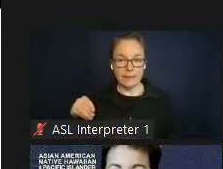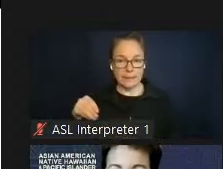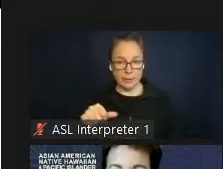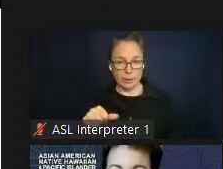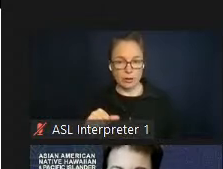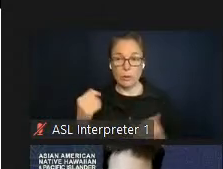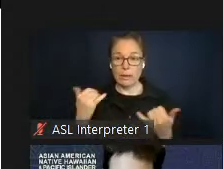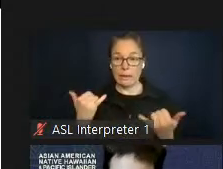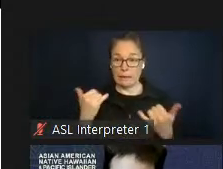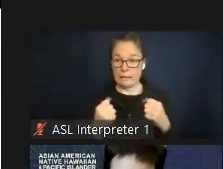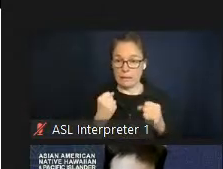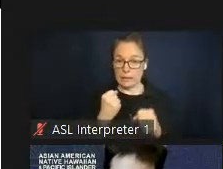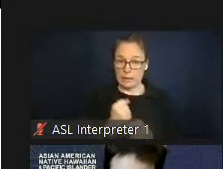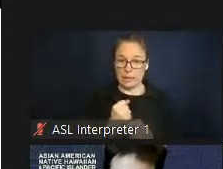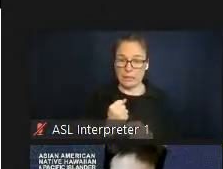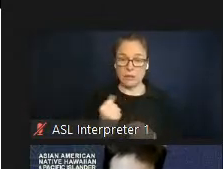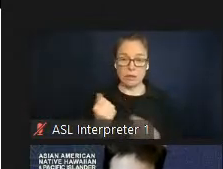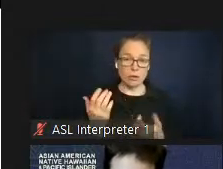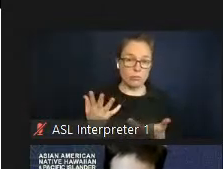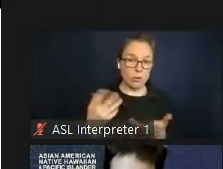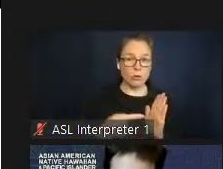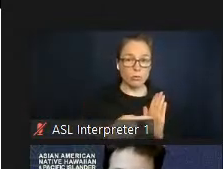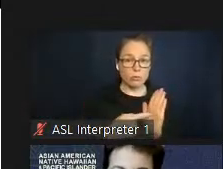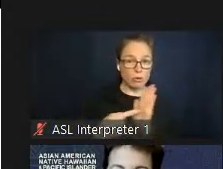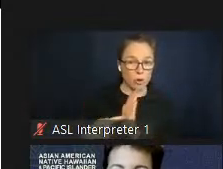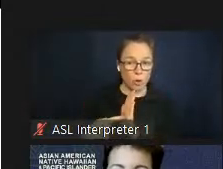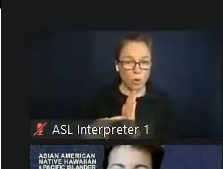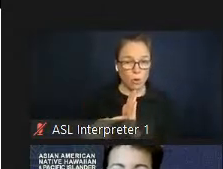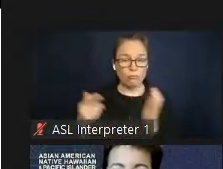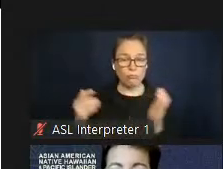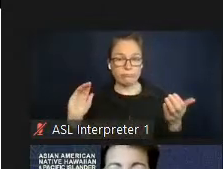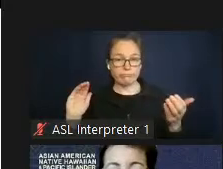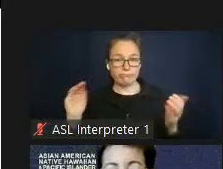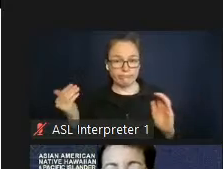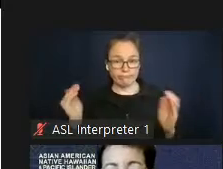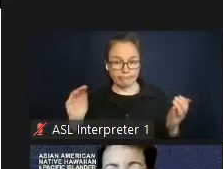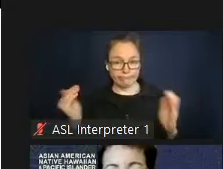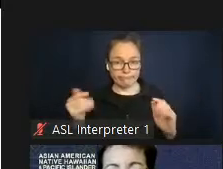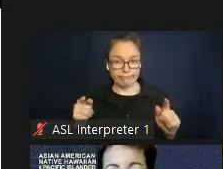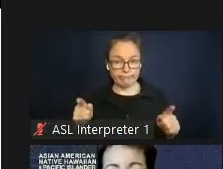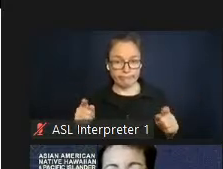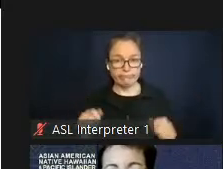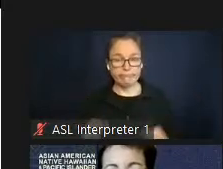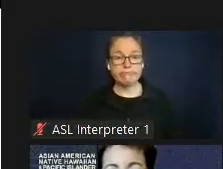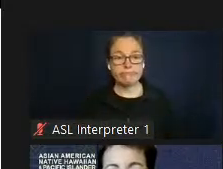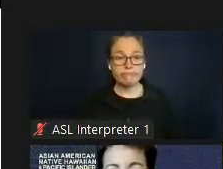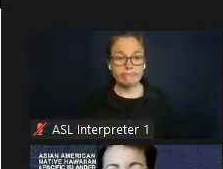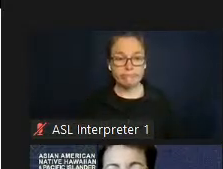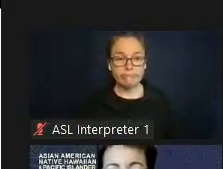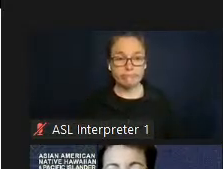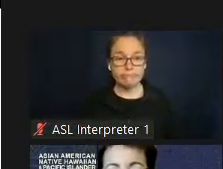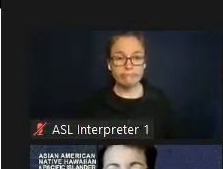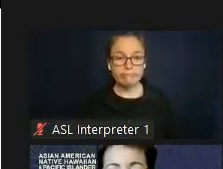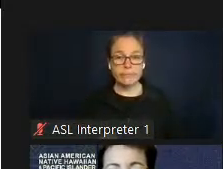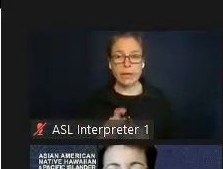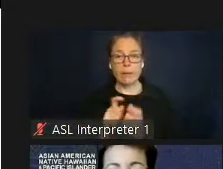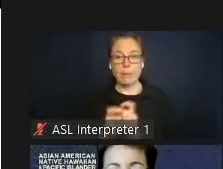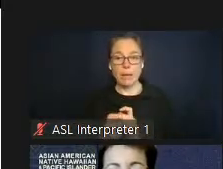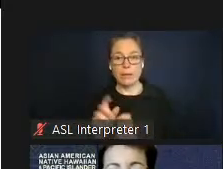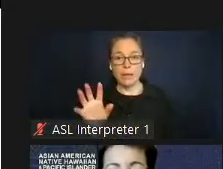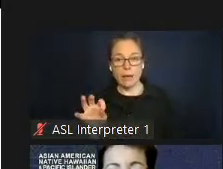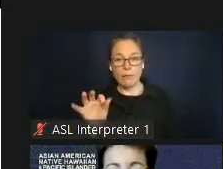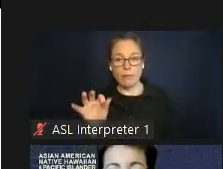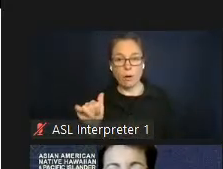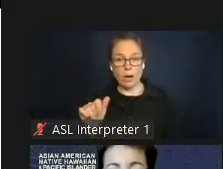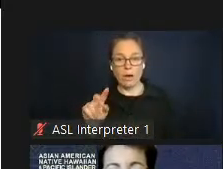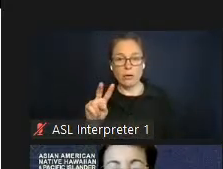we wanted to provide you with a contrast of the modified FY22 budget